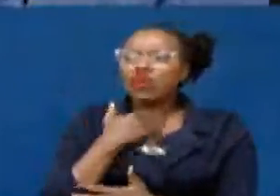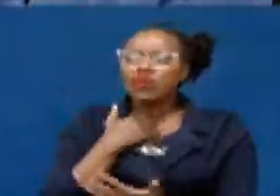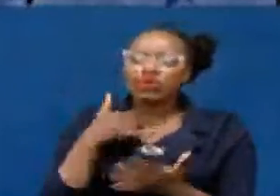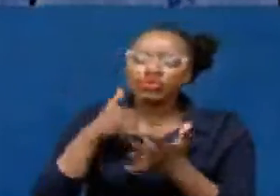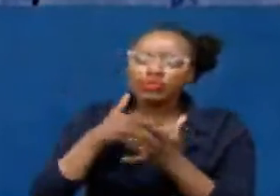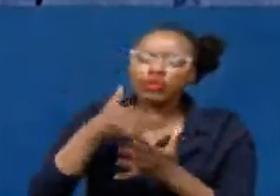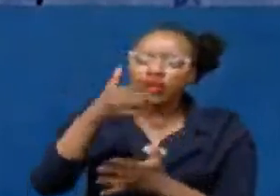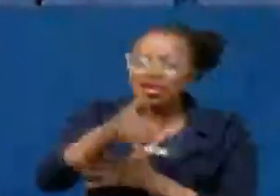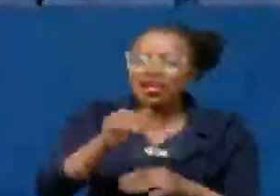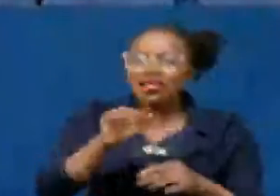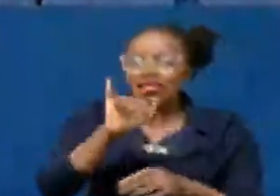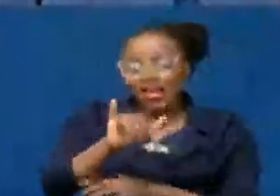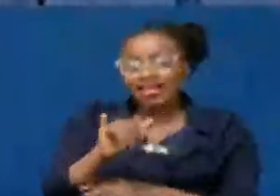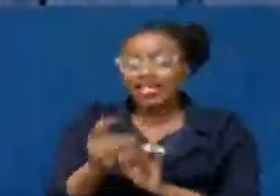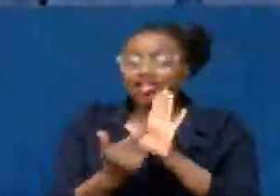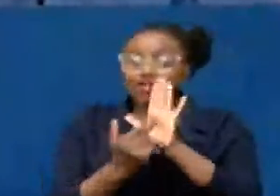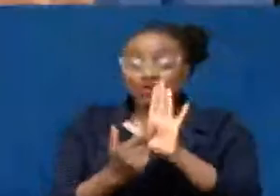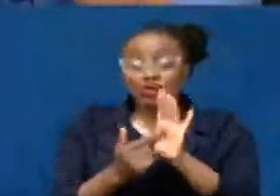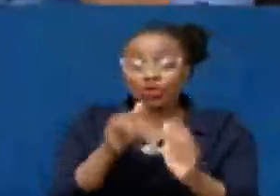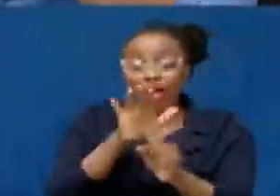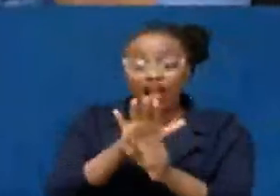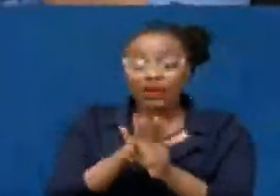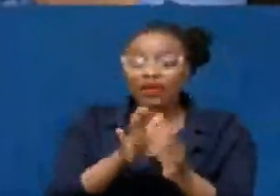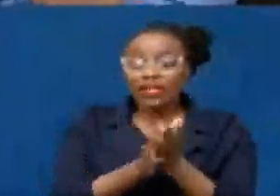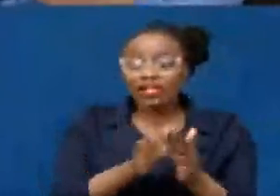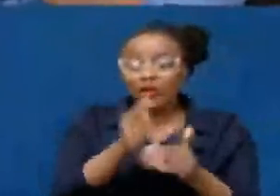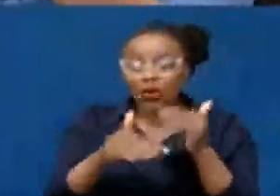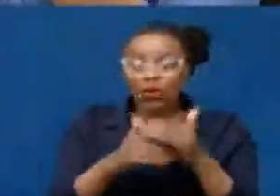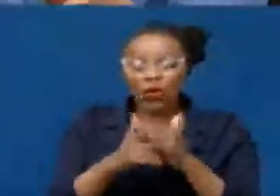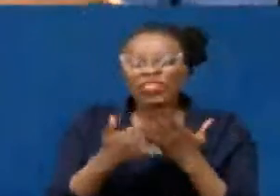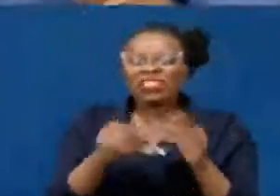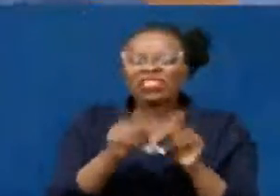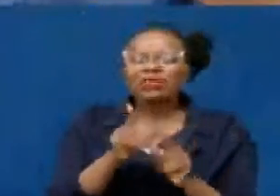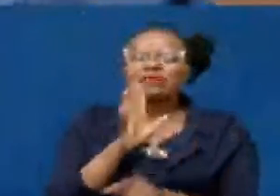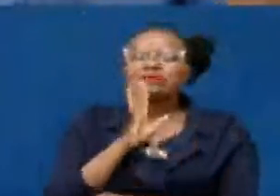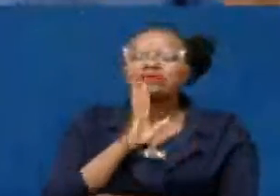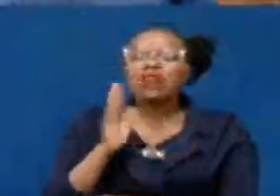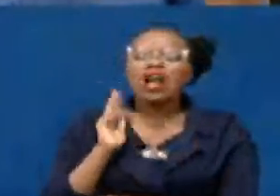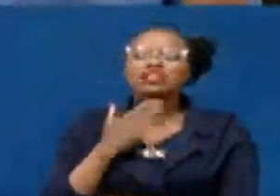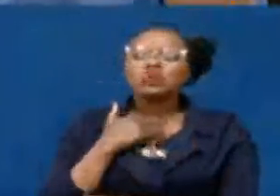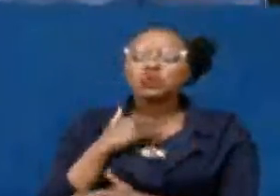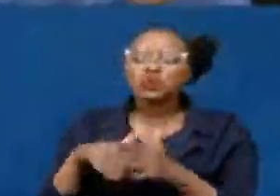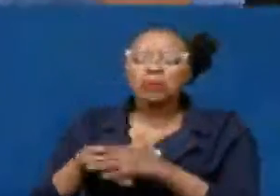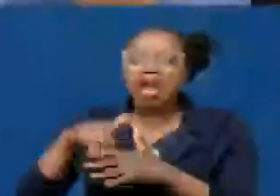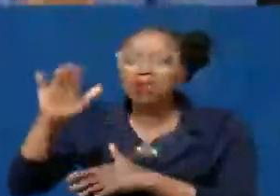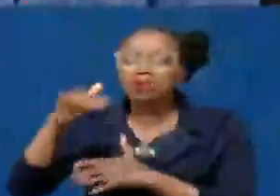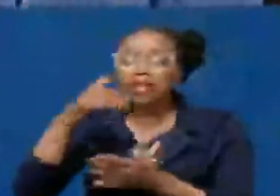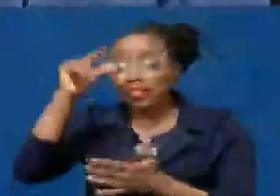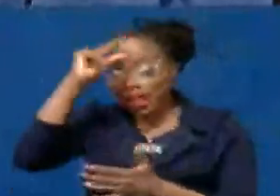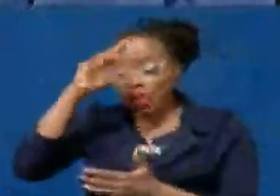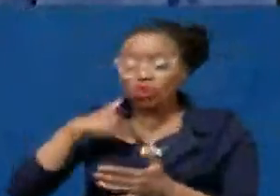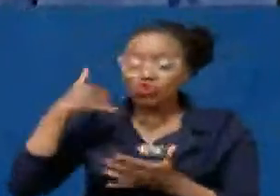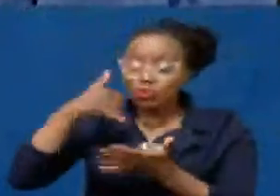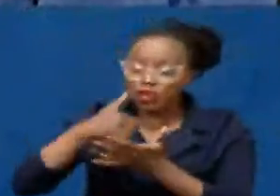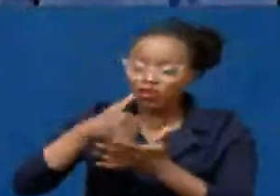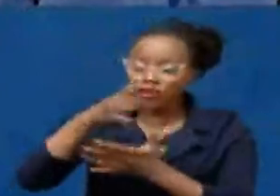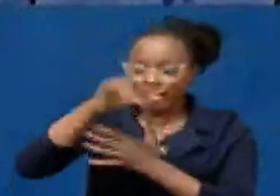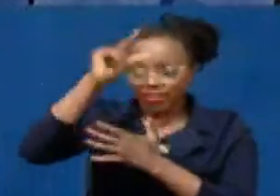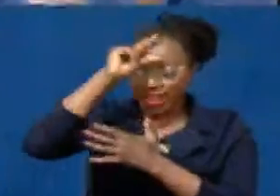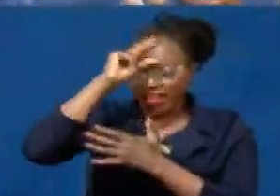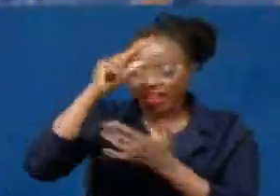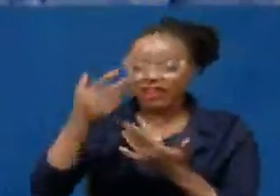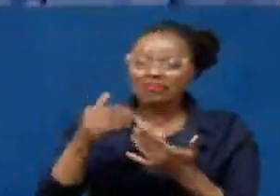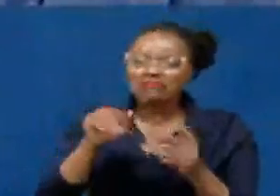want to be in. And that just tells you quite a bit. And all of those statements, you see the same rallying call. Hatutaki kuwa nje ya serikali. Tunataka kuwa ndani ya